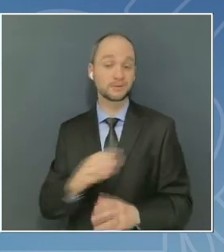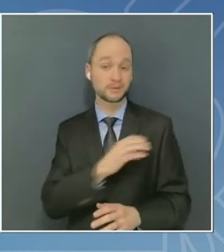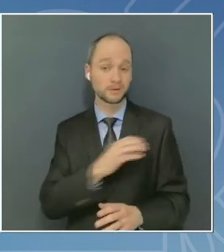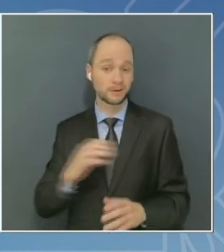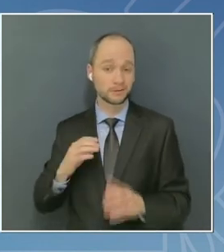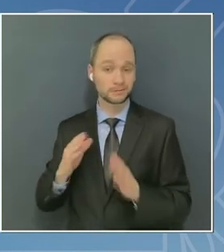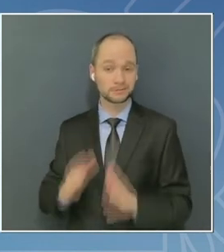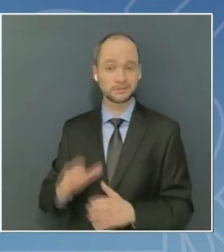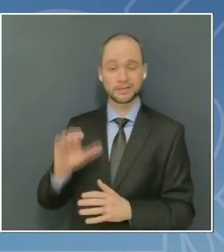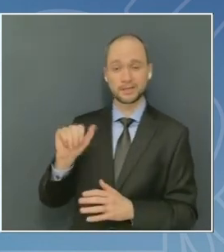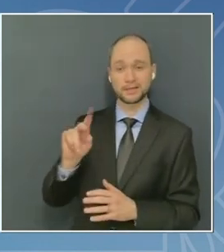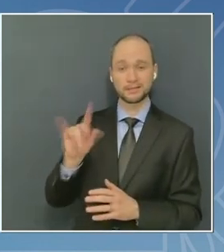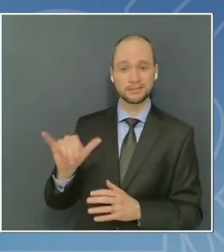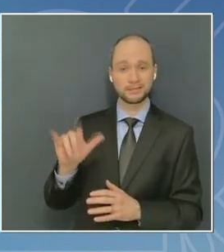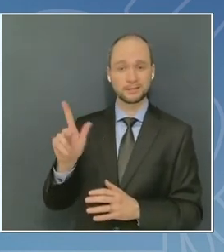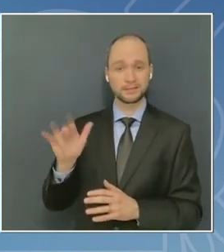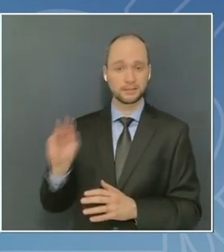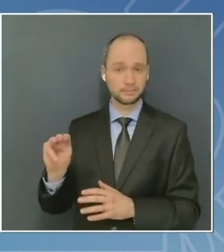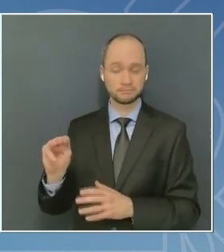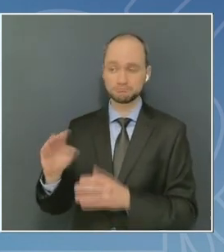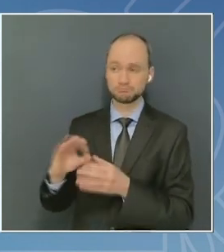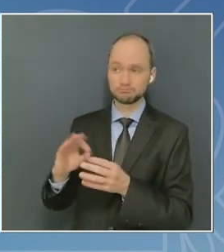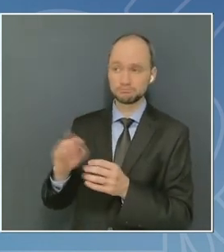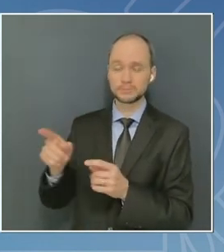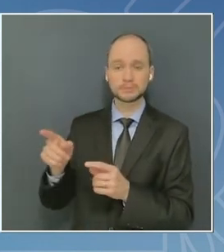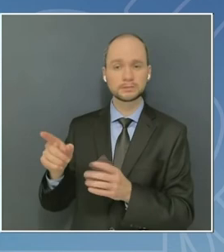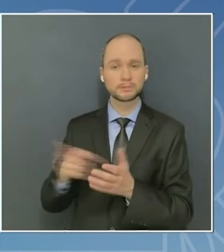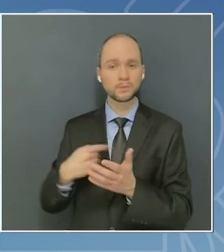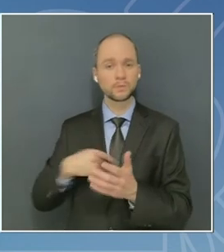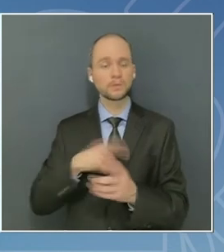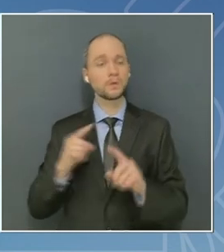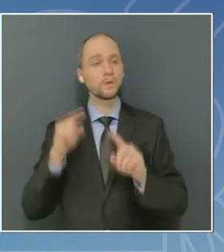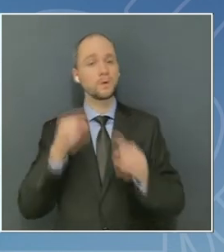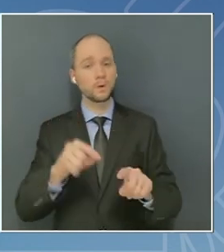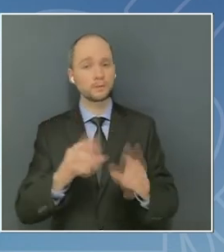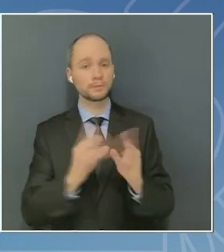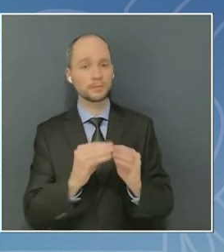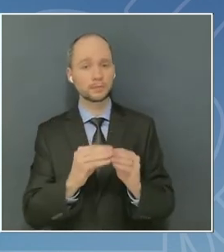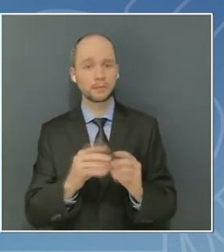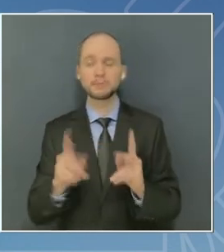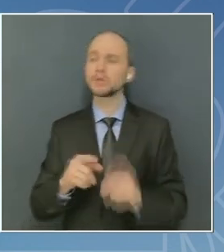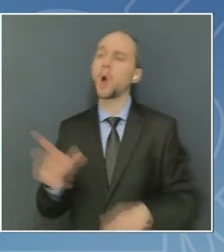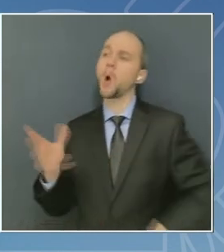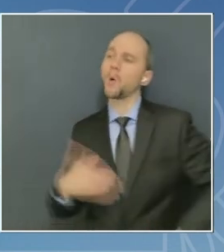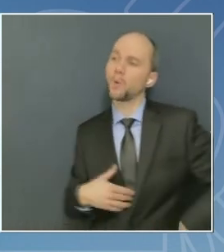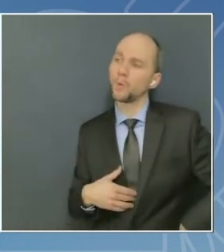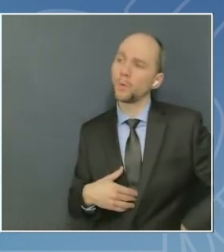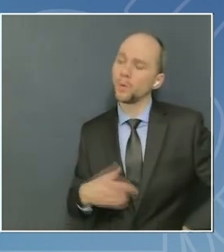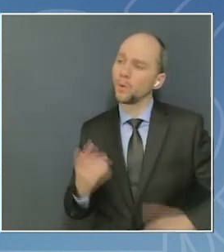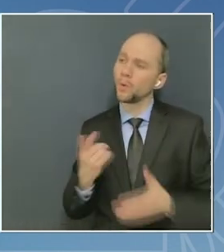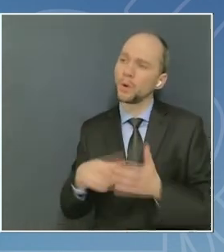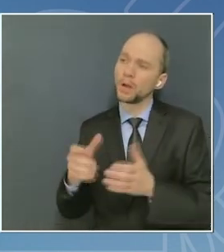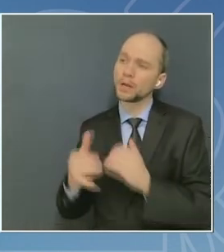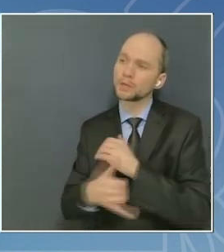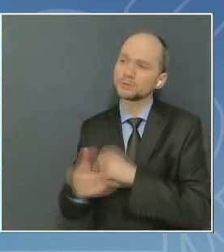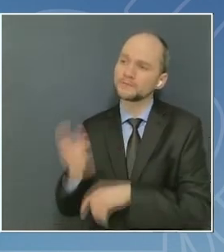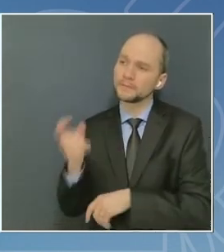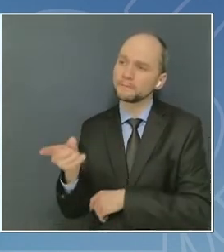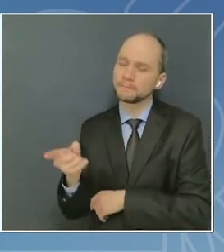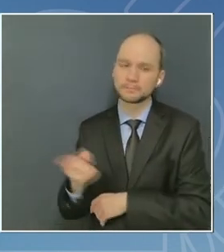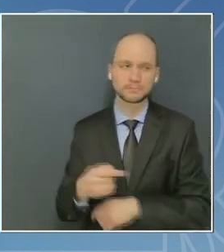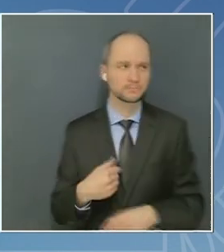sometimes we'd come to meetings and people would ask, "Oh, like, what country are you here from?" We're like, "We're